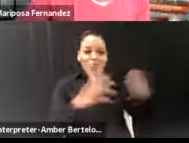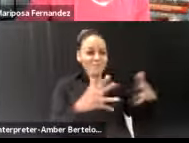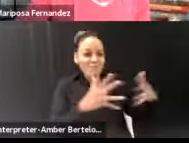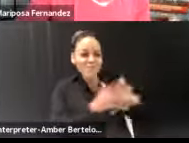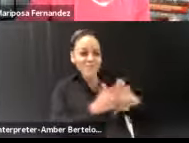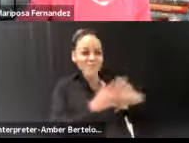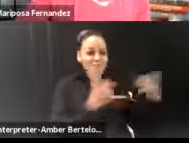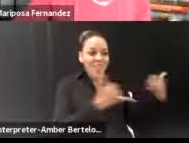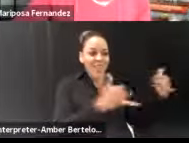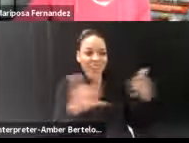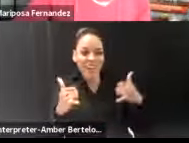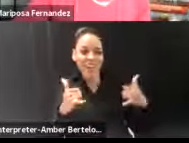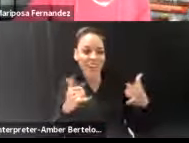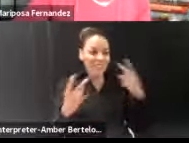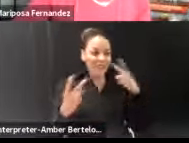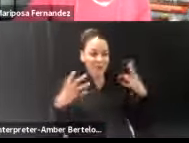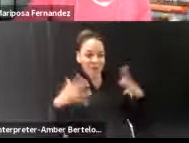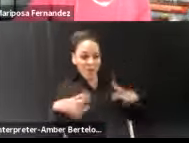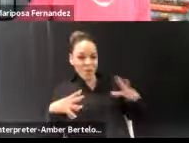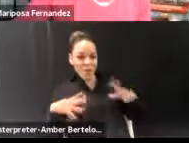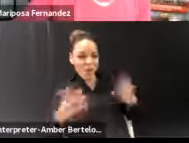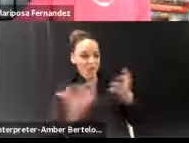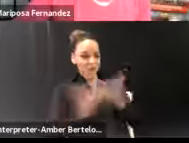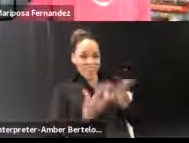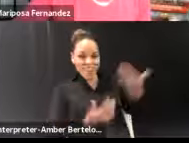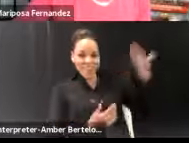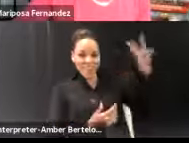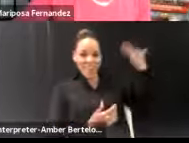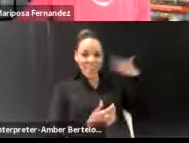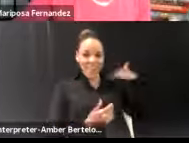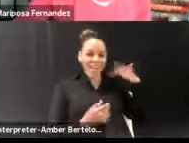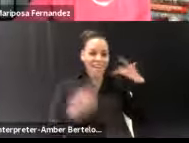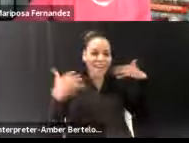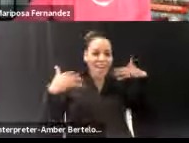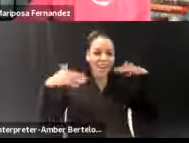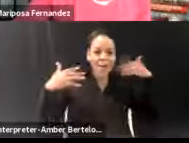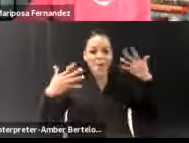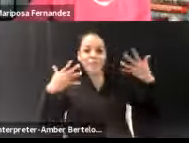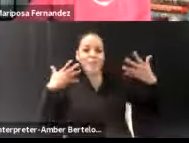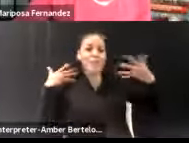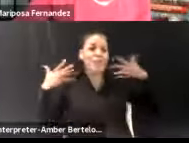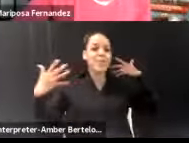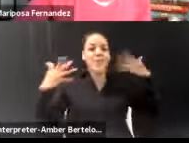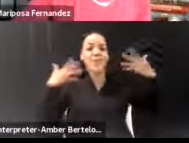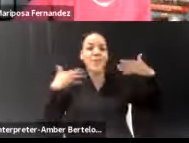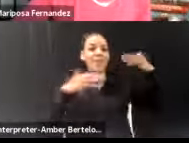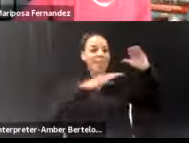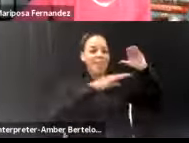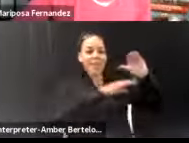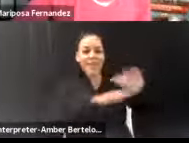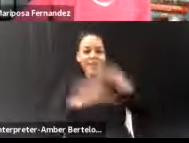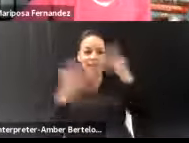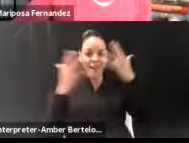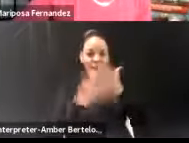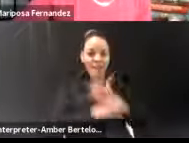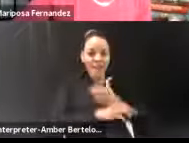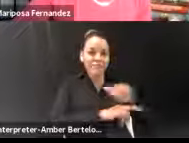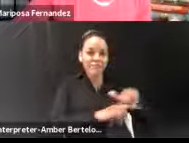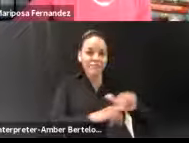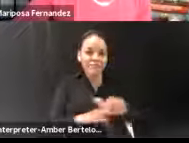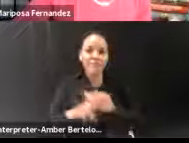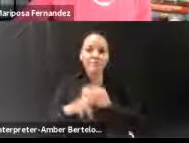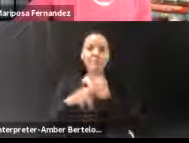curly froze, long hair flying in the wind, where they broke night under the stars, standing on wooden benches above the